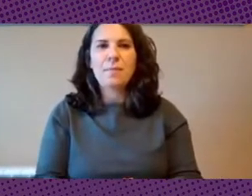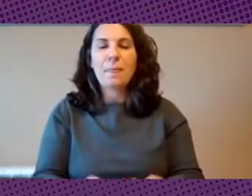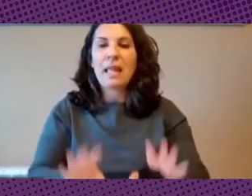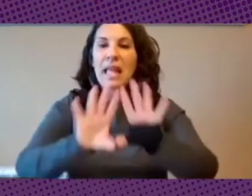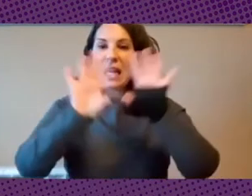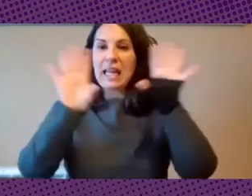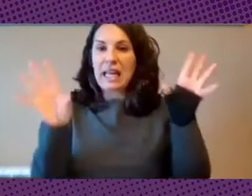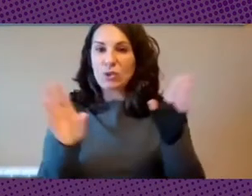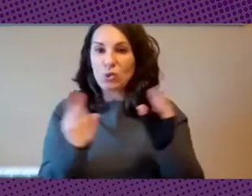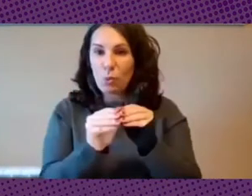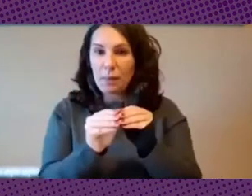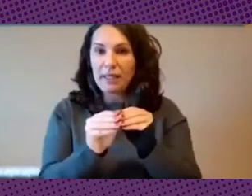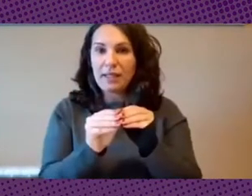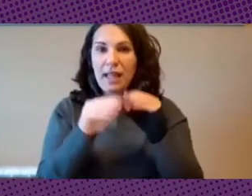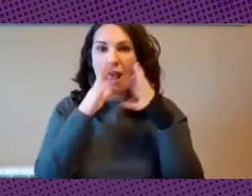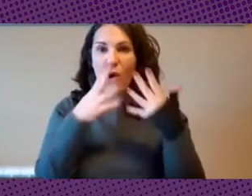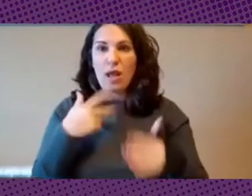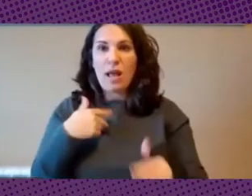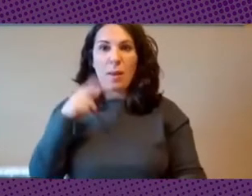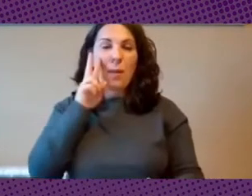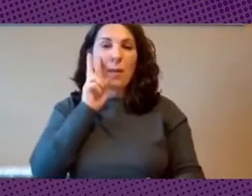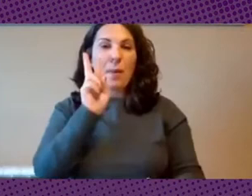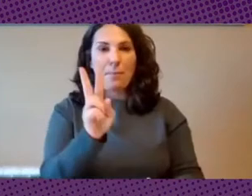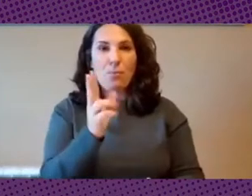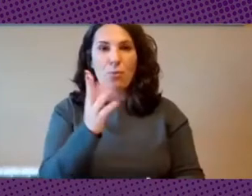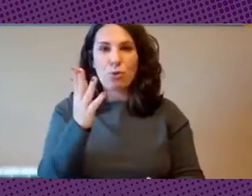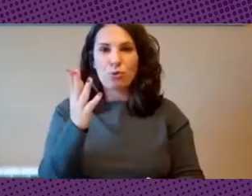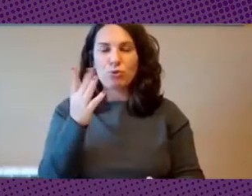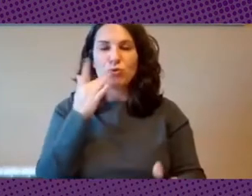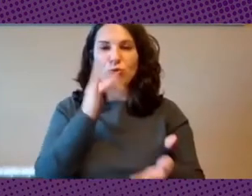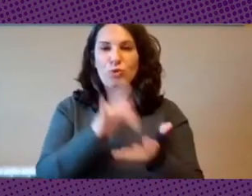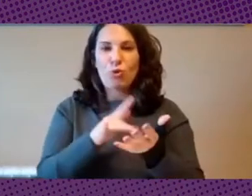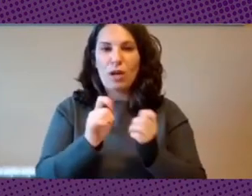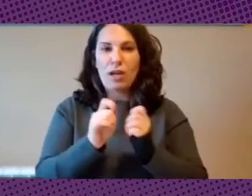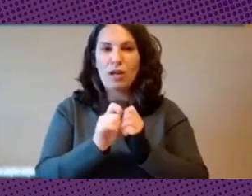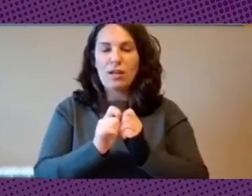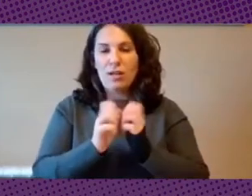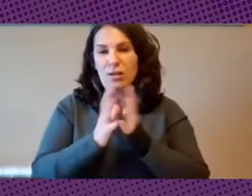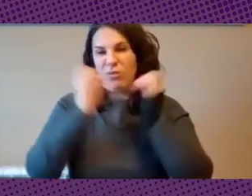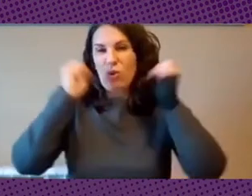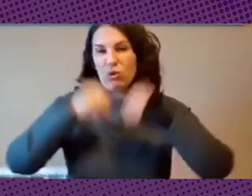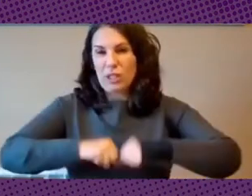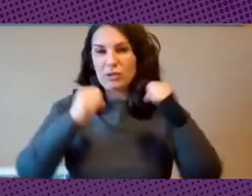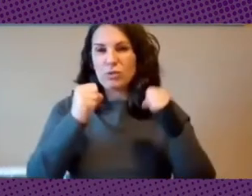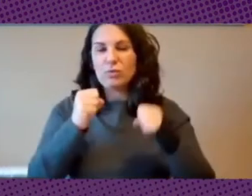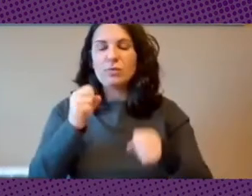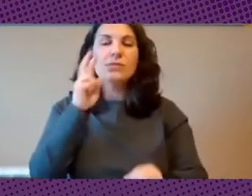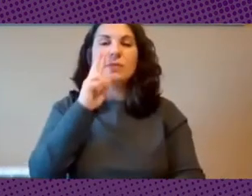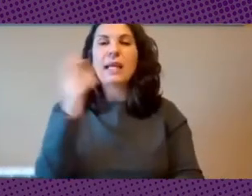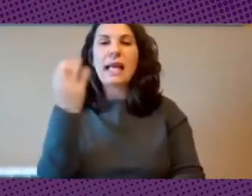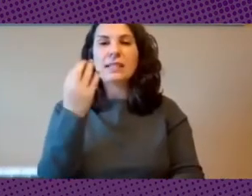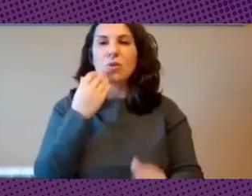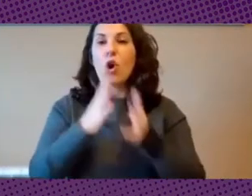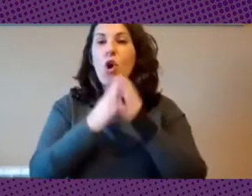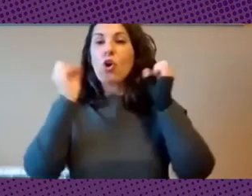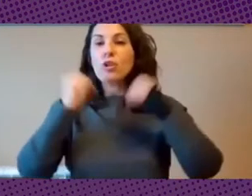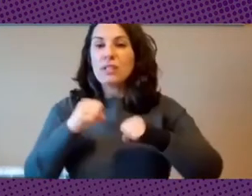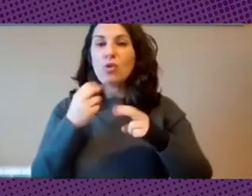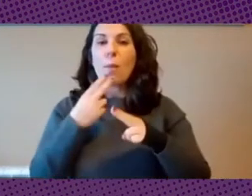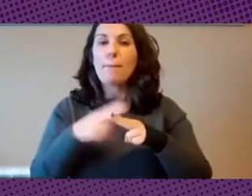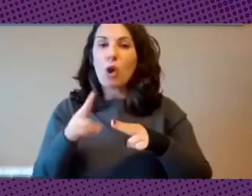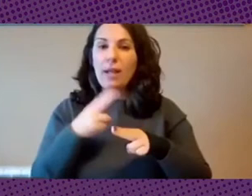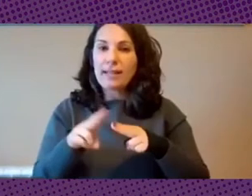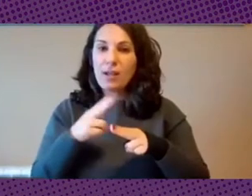seeing in the Wall Street consensus is a political project to change to the way in which the state operates